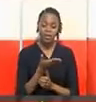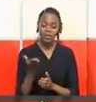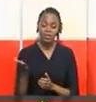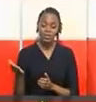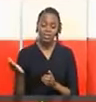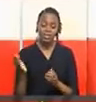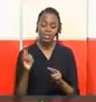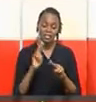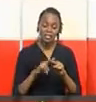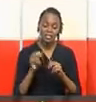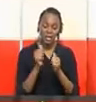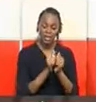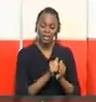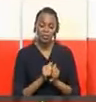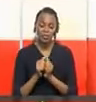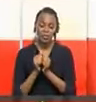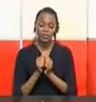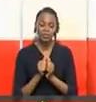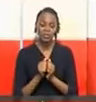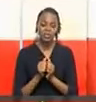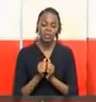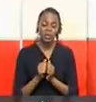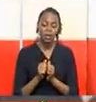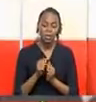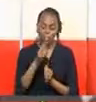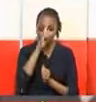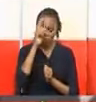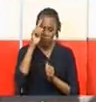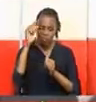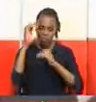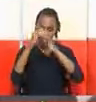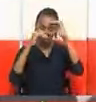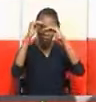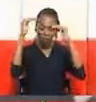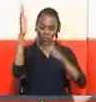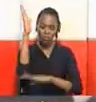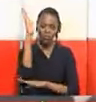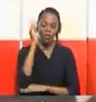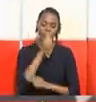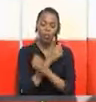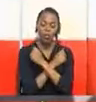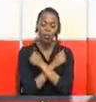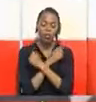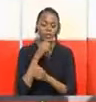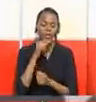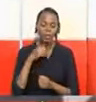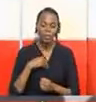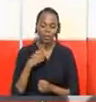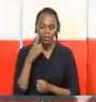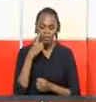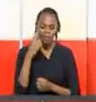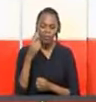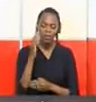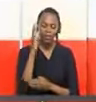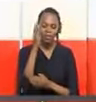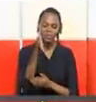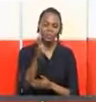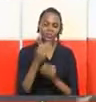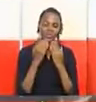reunited again with you in God's kingdom. I love you, Dad, and I'll see you later. Thank you.